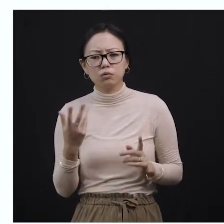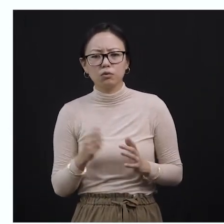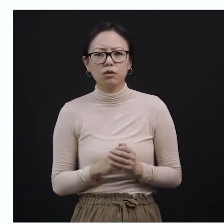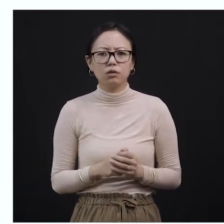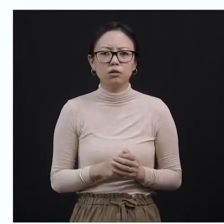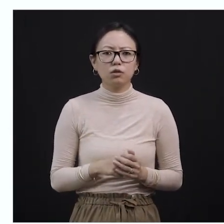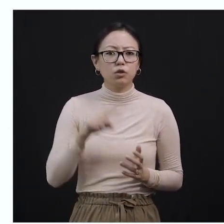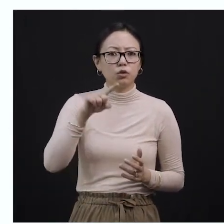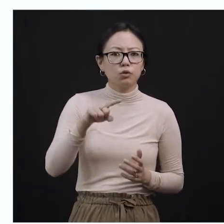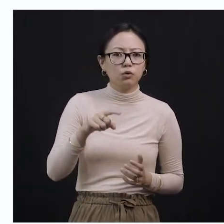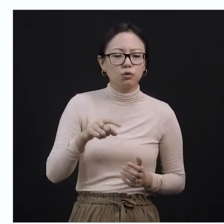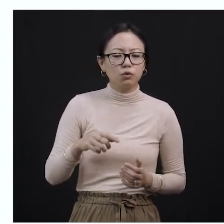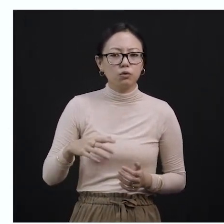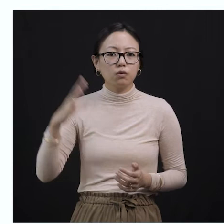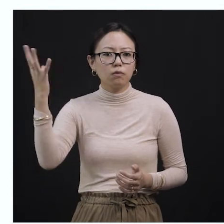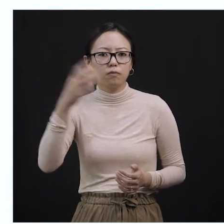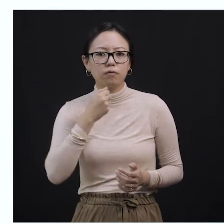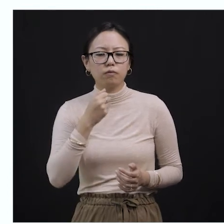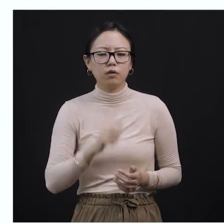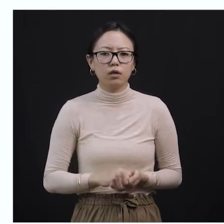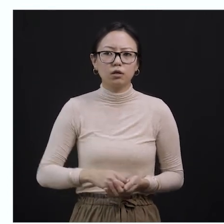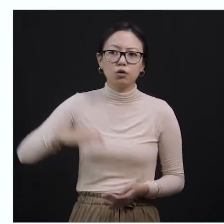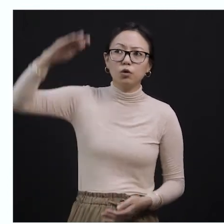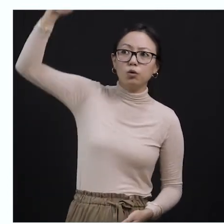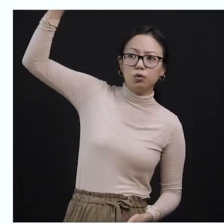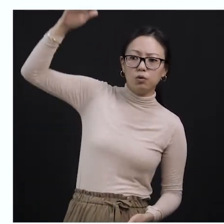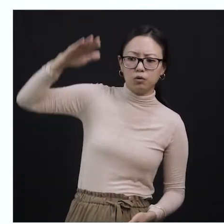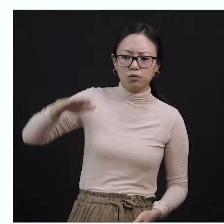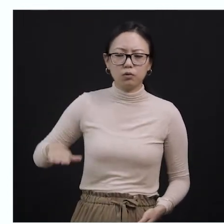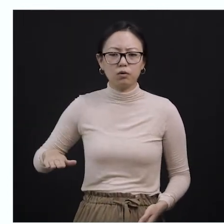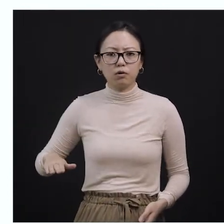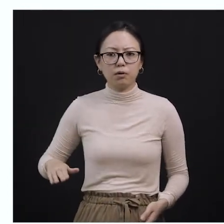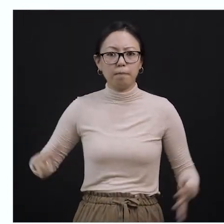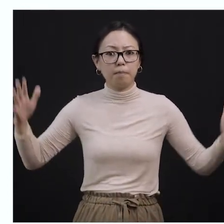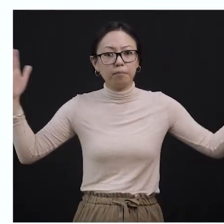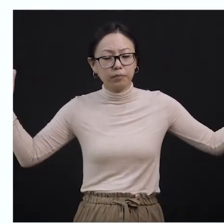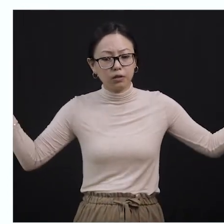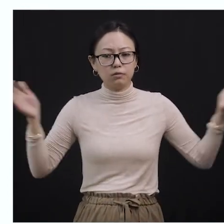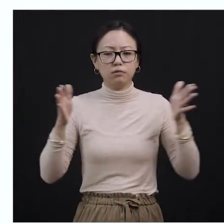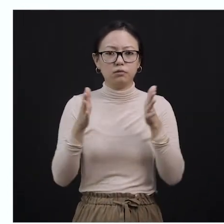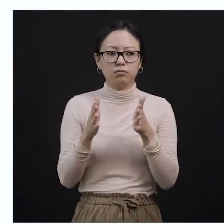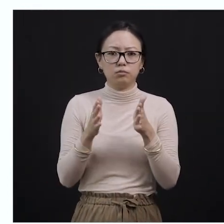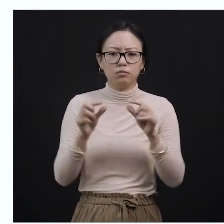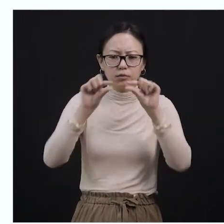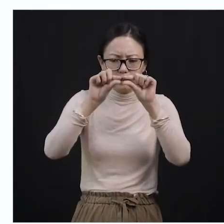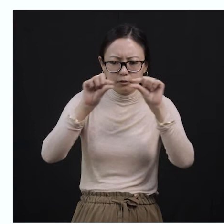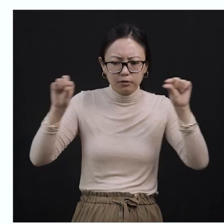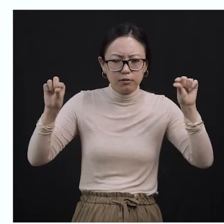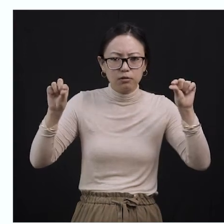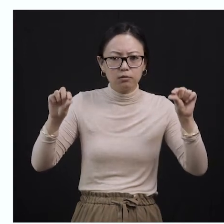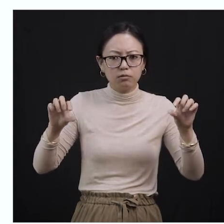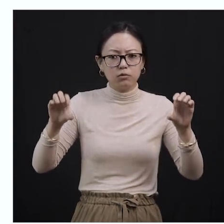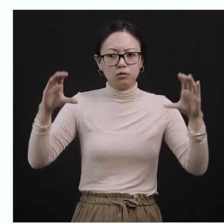for finding the shortest, the tallest, the biggest, the smallest, the